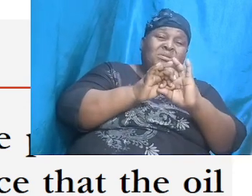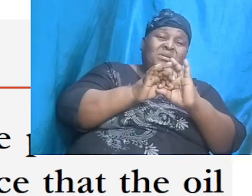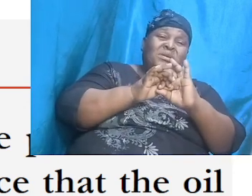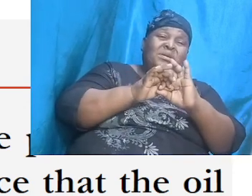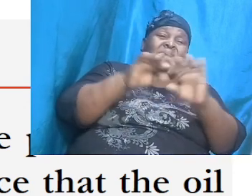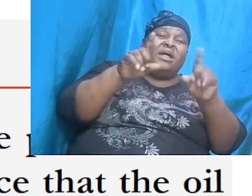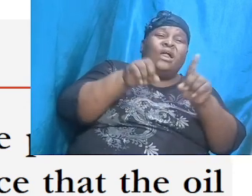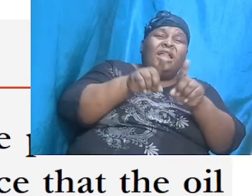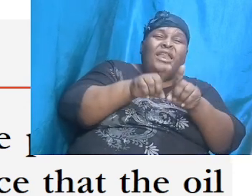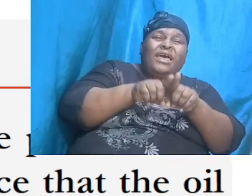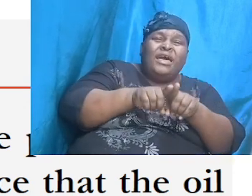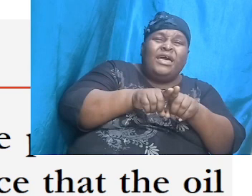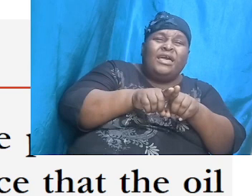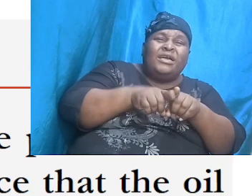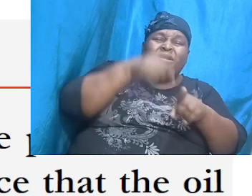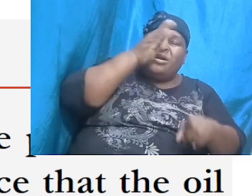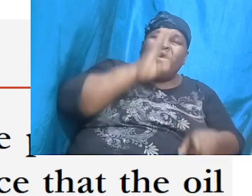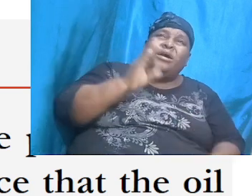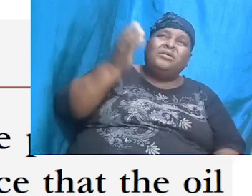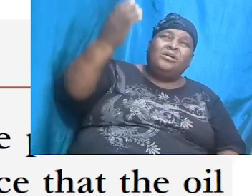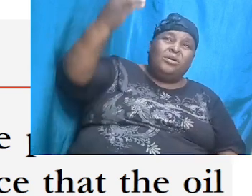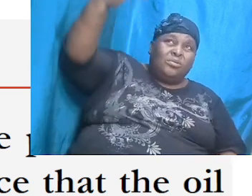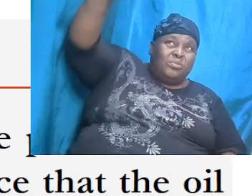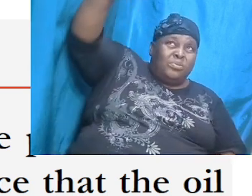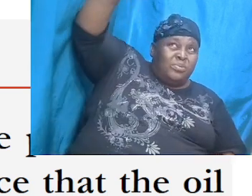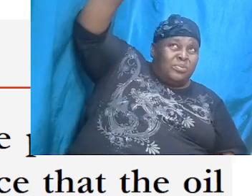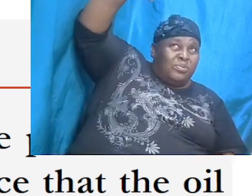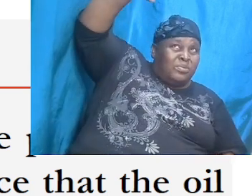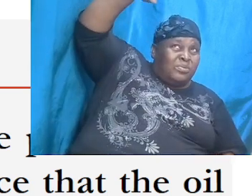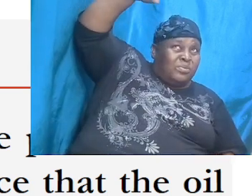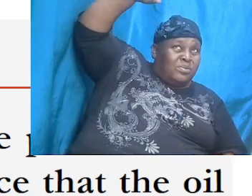like God pouring out the oil